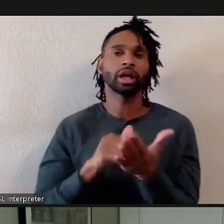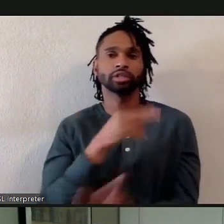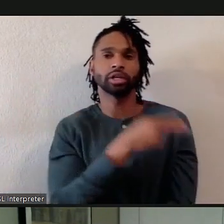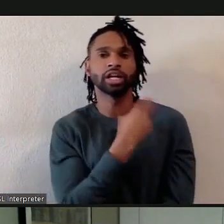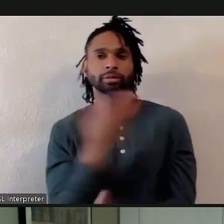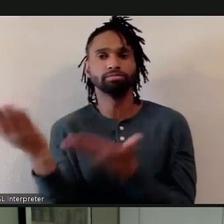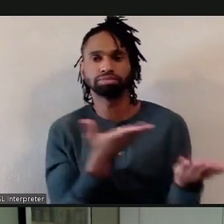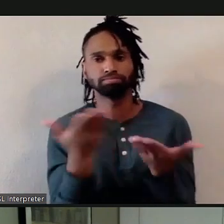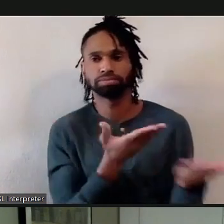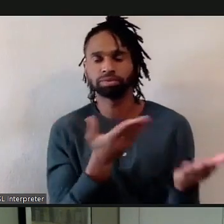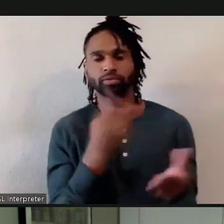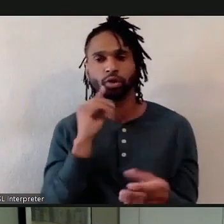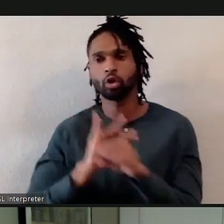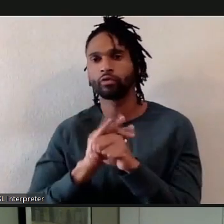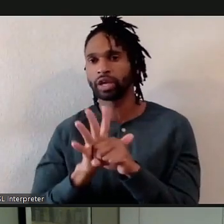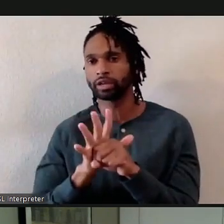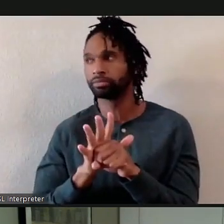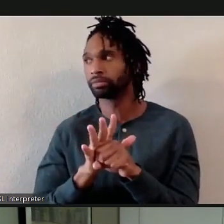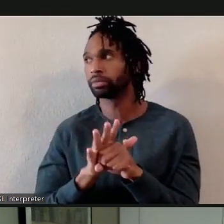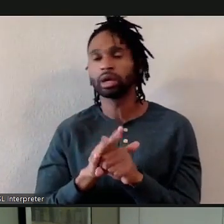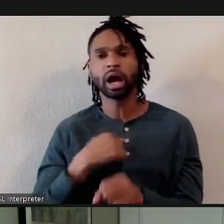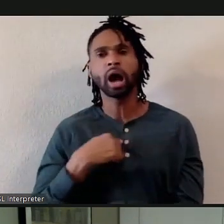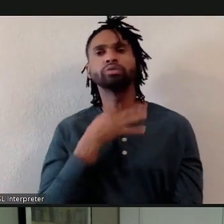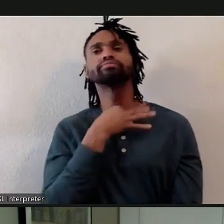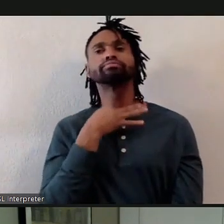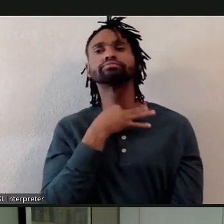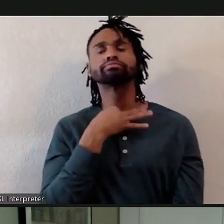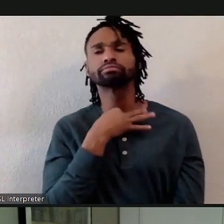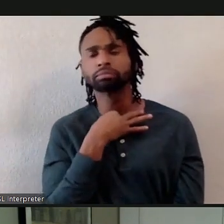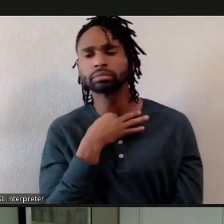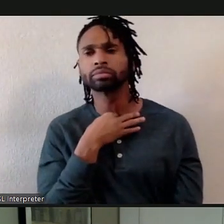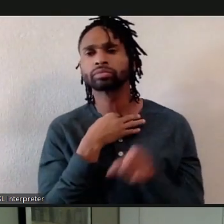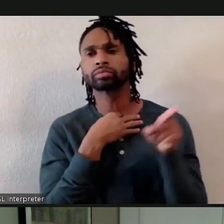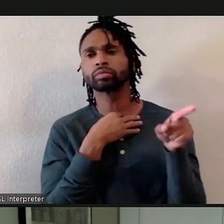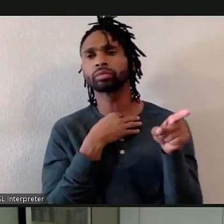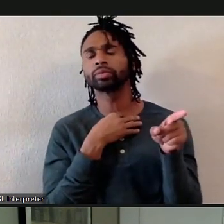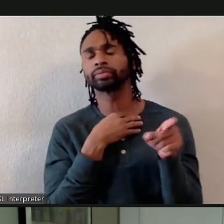for COVID-19. I was curious as to how